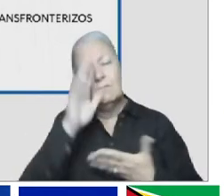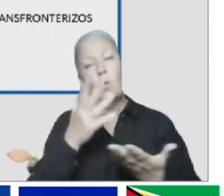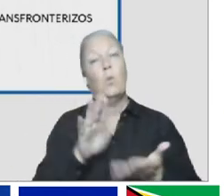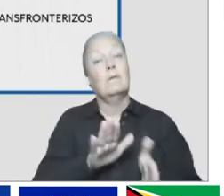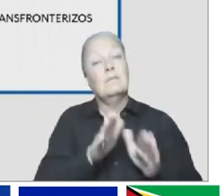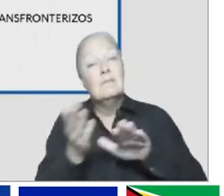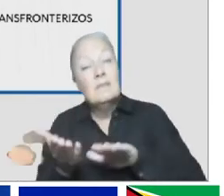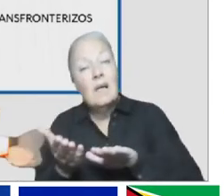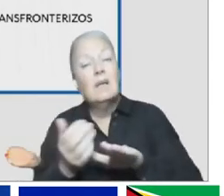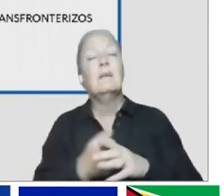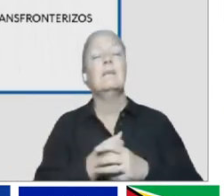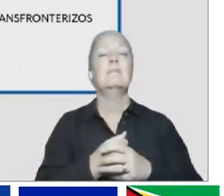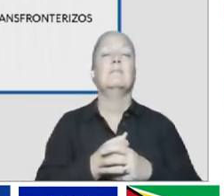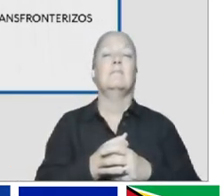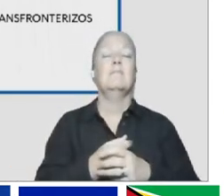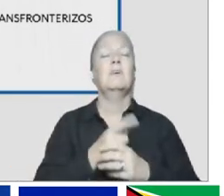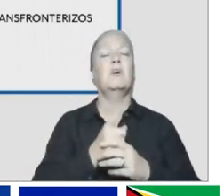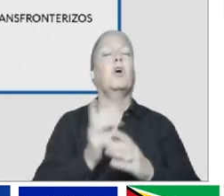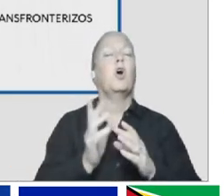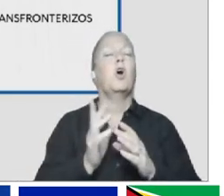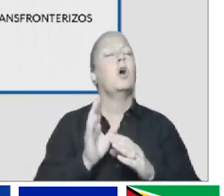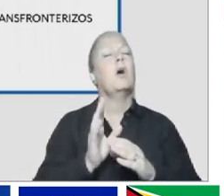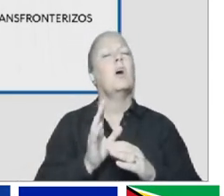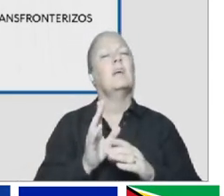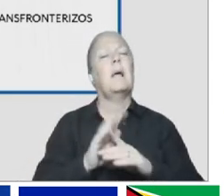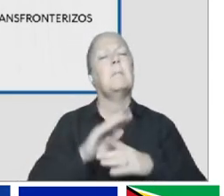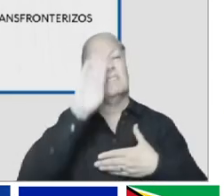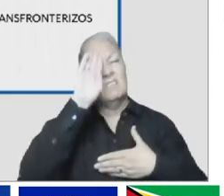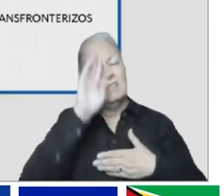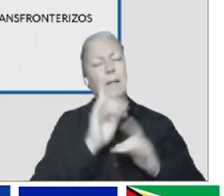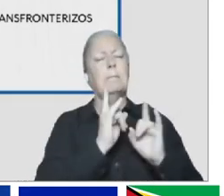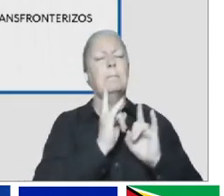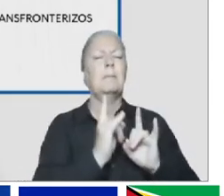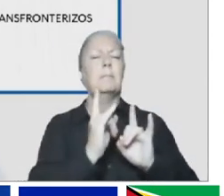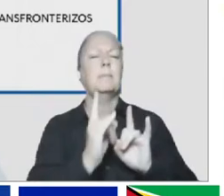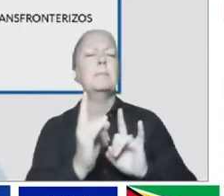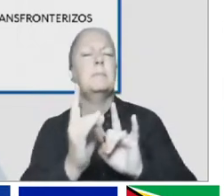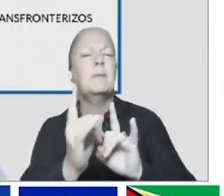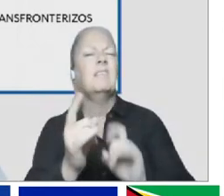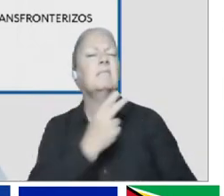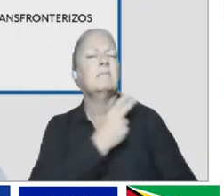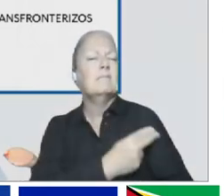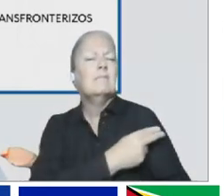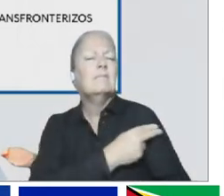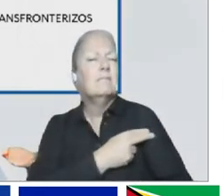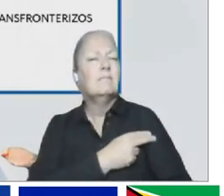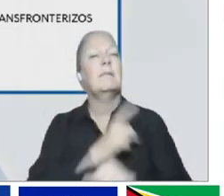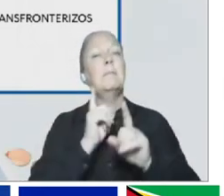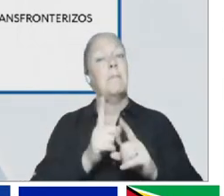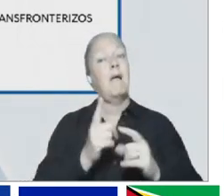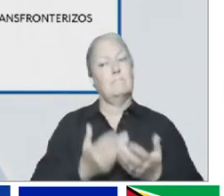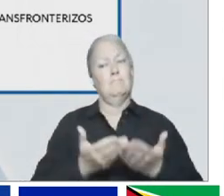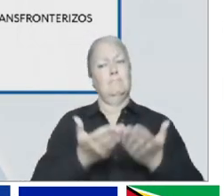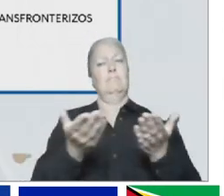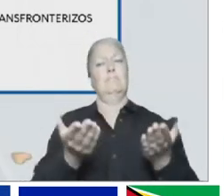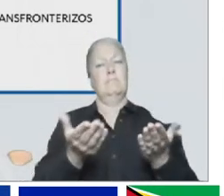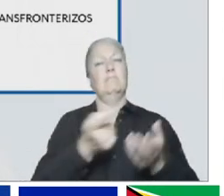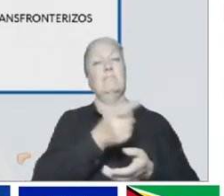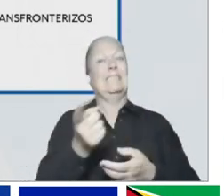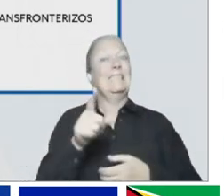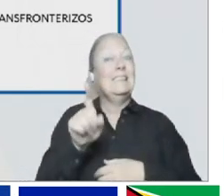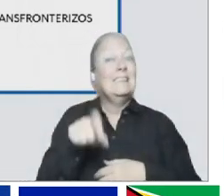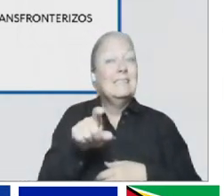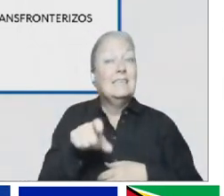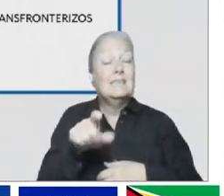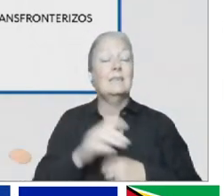of this needs to be very important and needs to be available for anyone who may require it. And maybe the innovation in this pandemic was